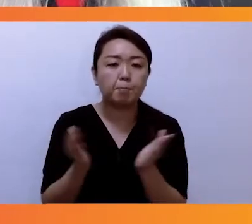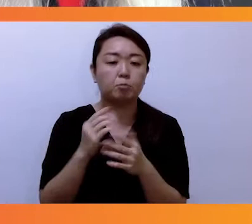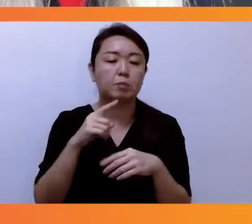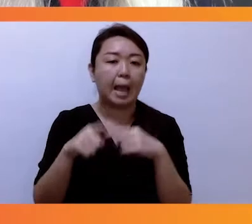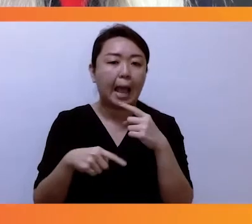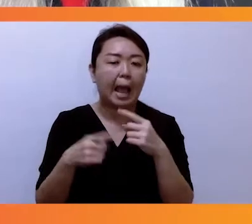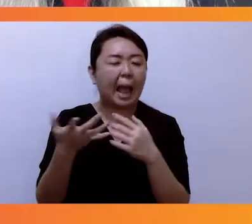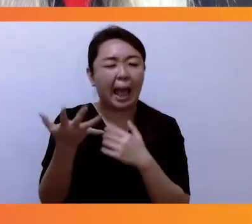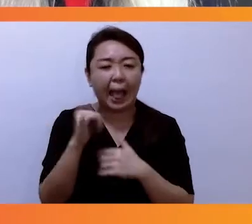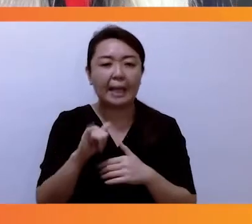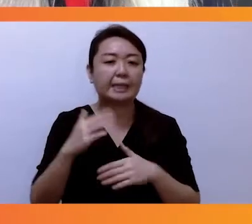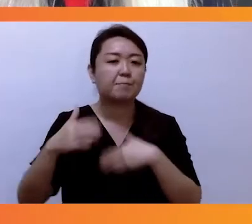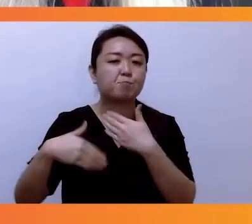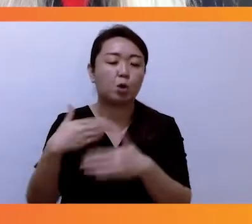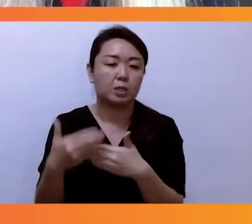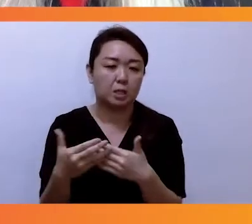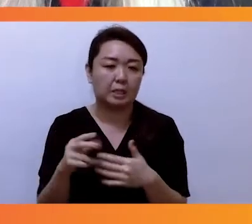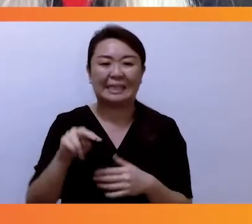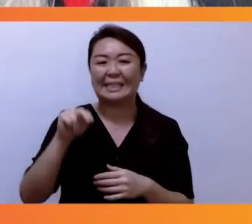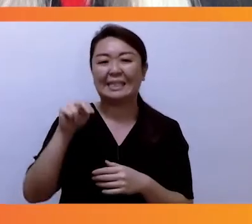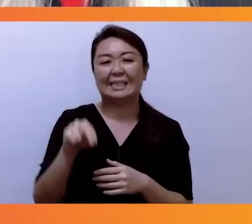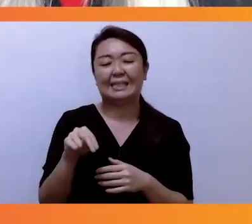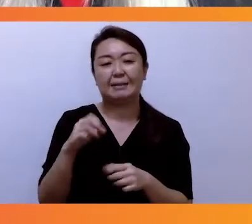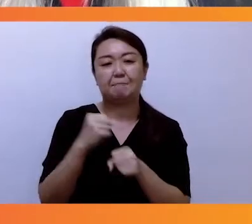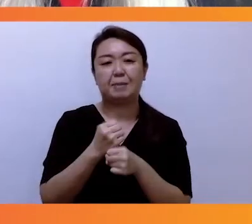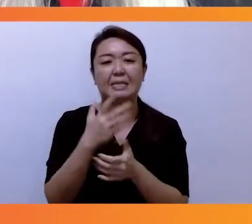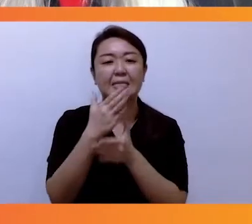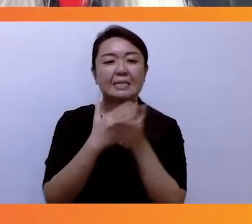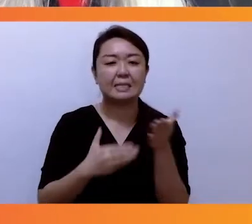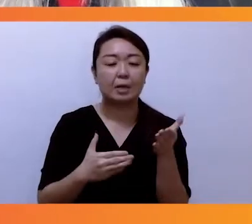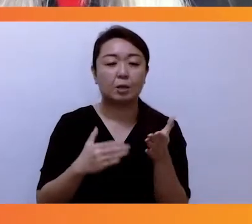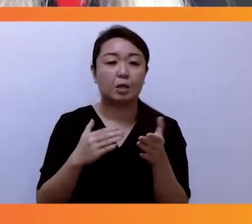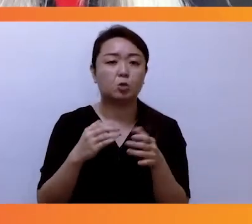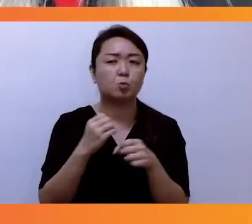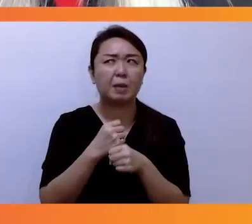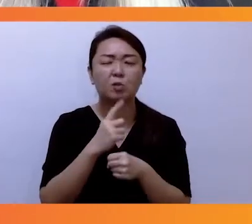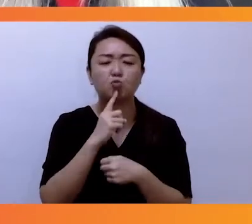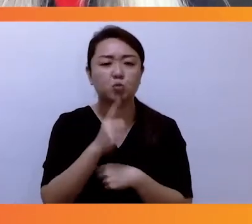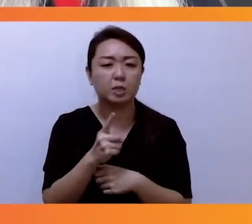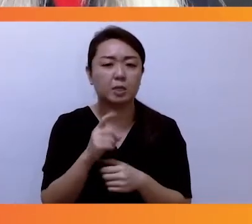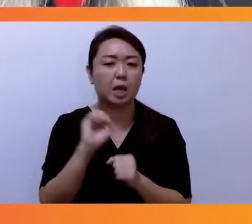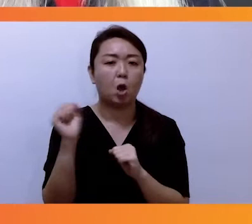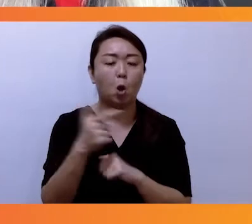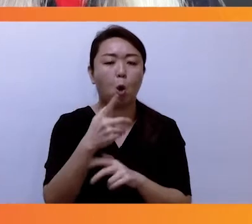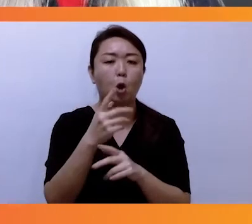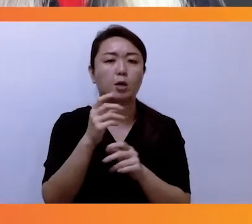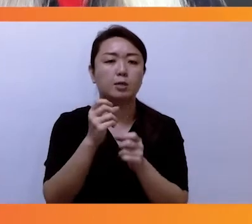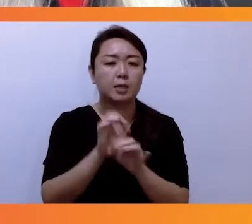of this process, it requires making certain that we have all the